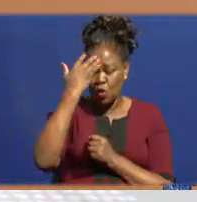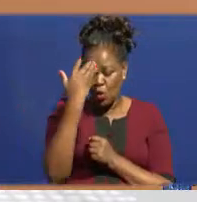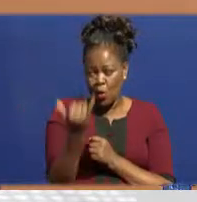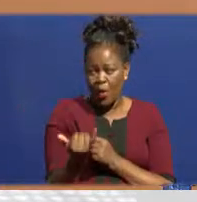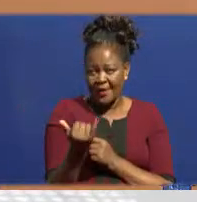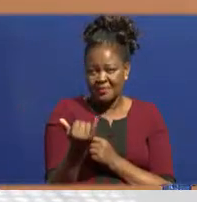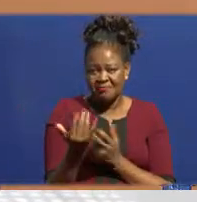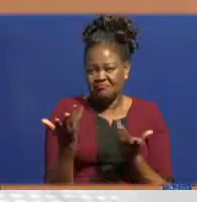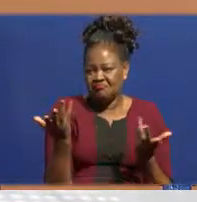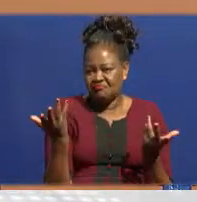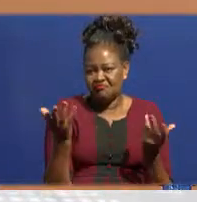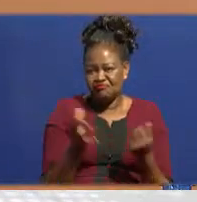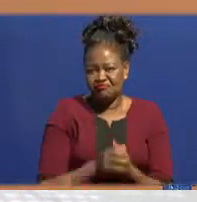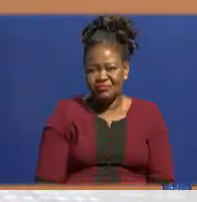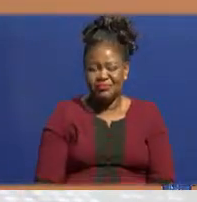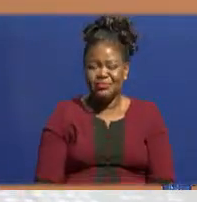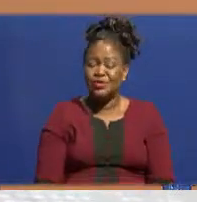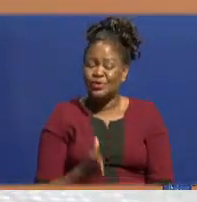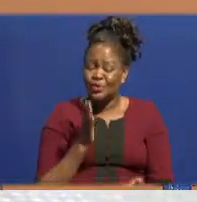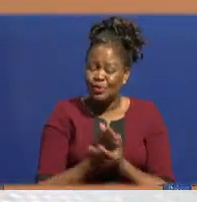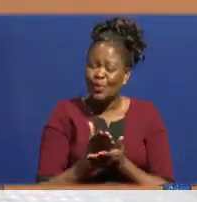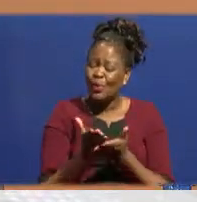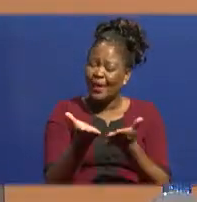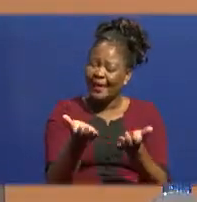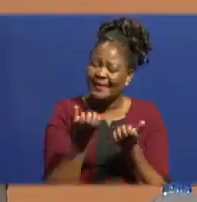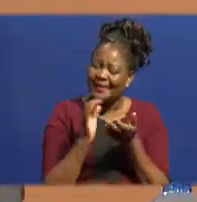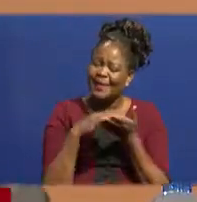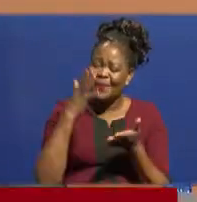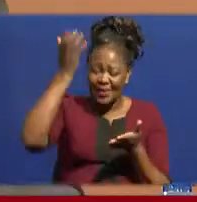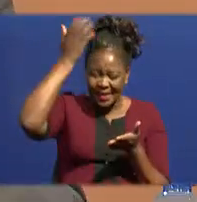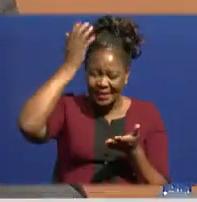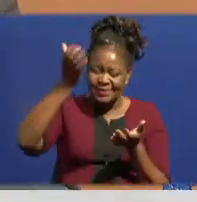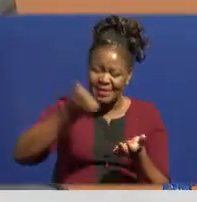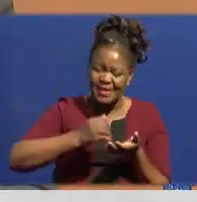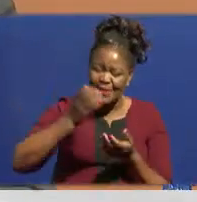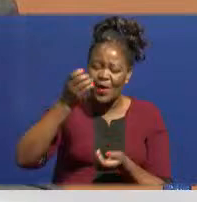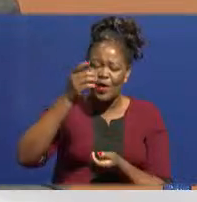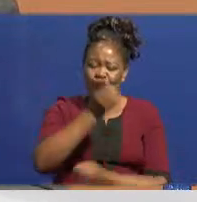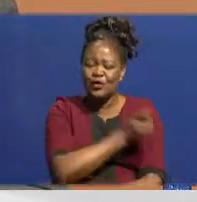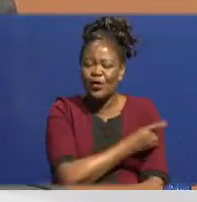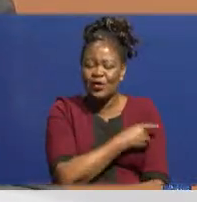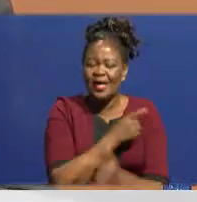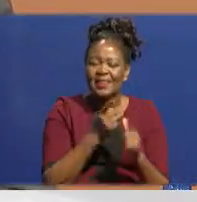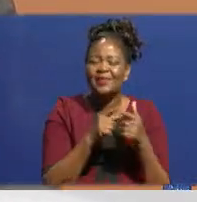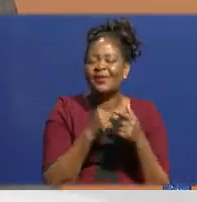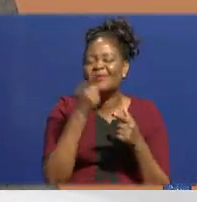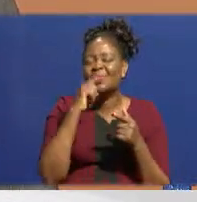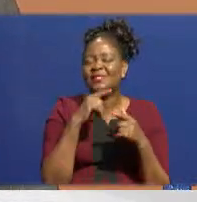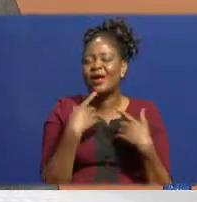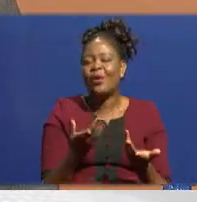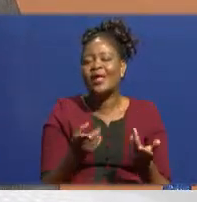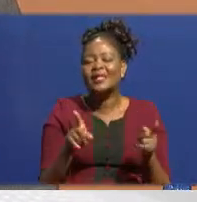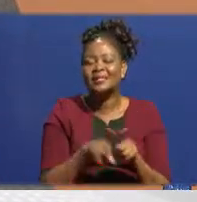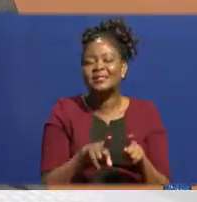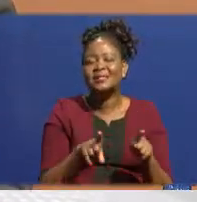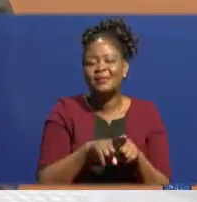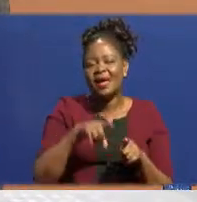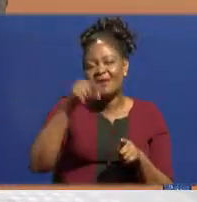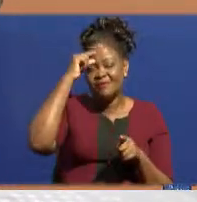But we still need a lot of nurses here. We still need a lot of doctors here. How can we have such policies? We are the same